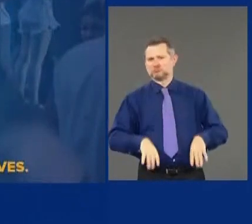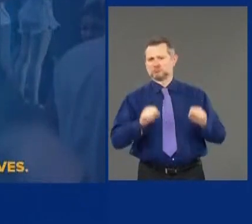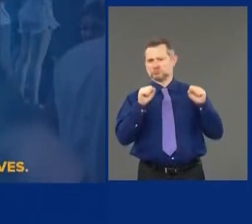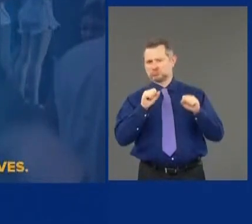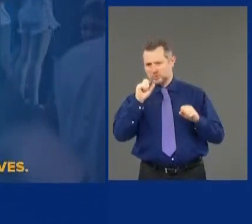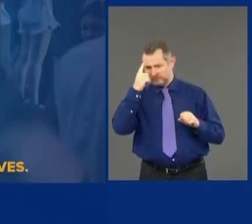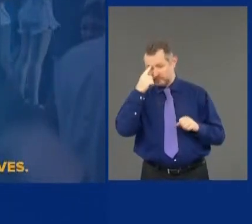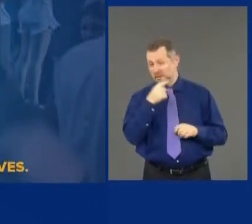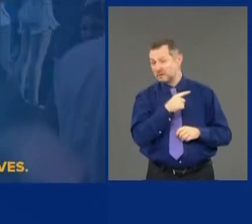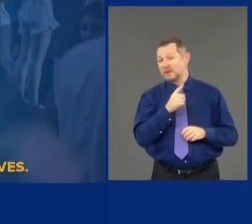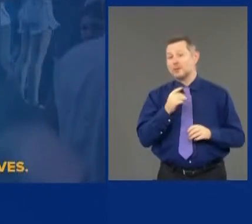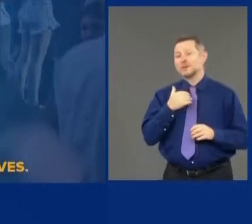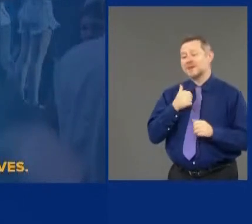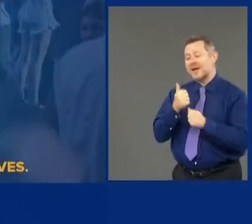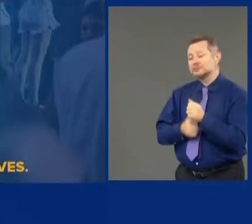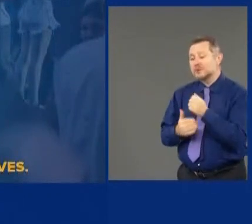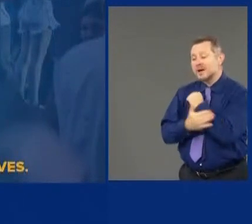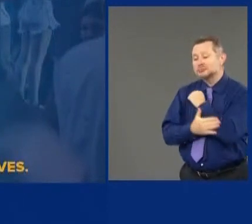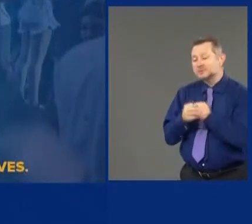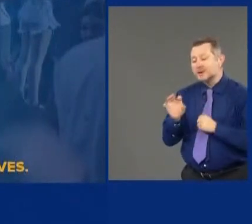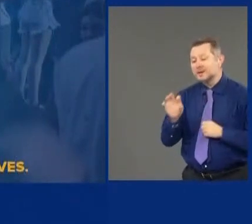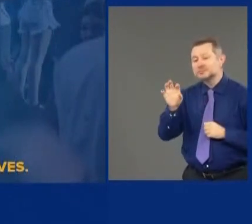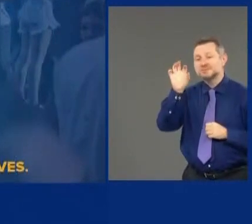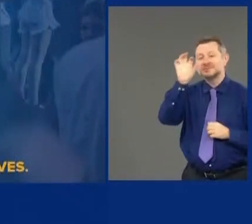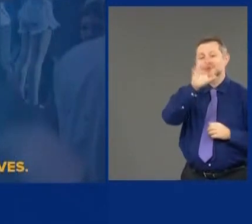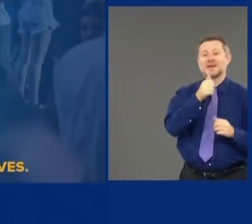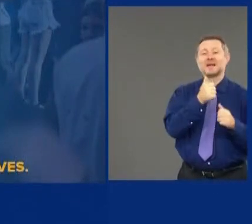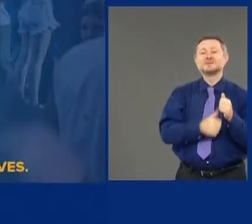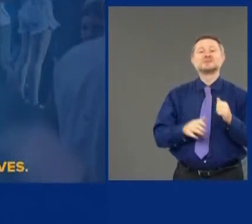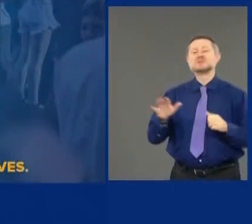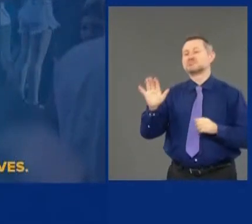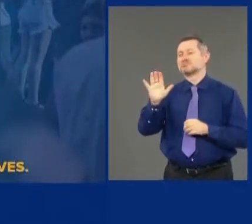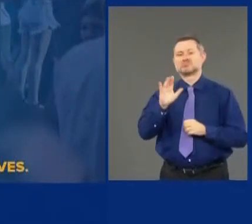Every city in the state of New York. That's my job.